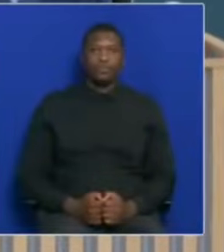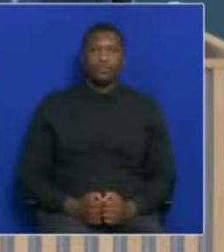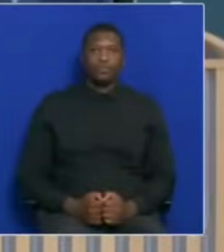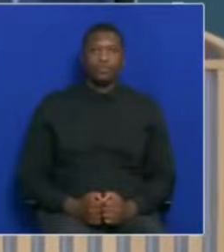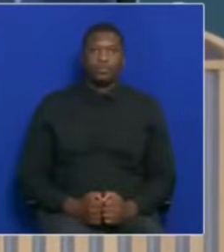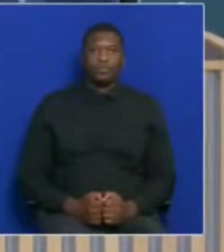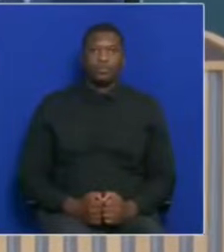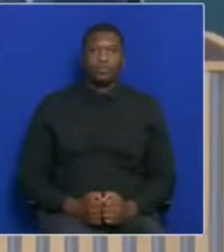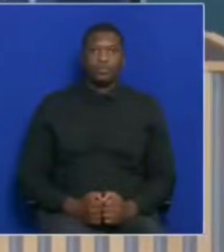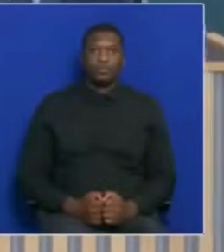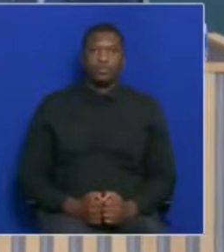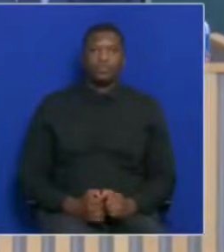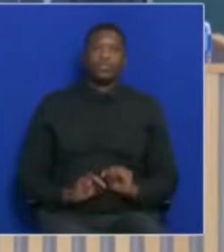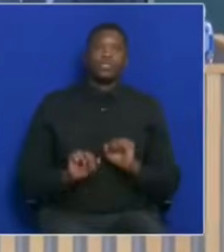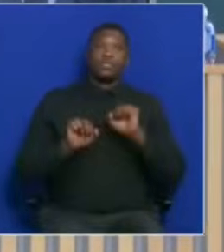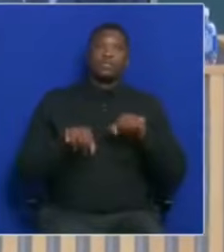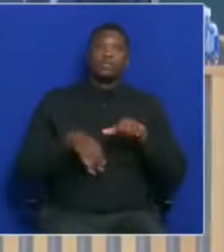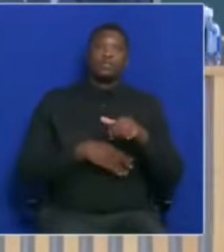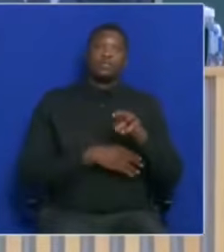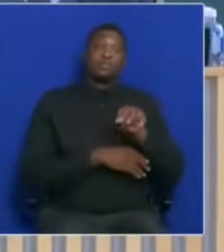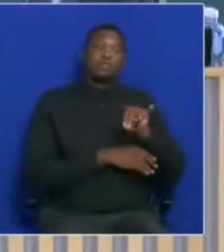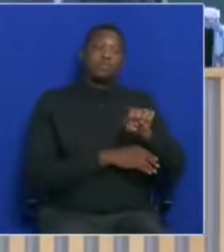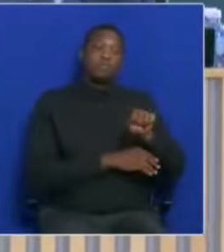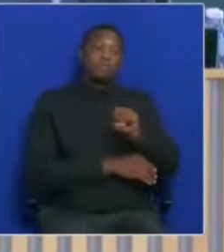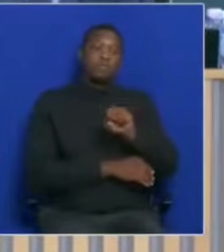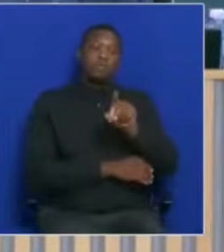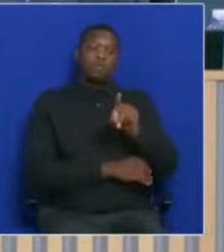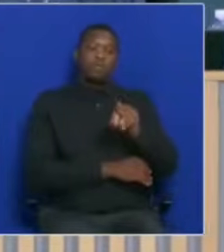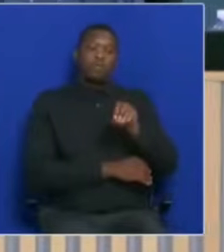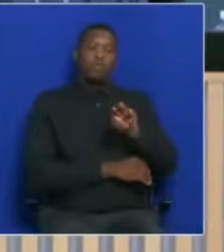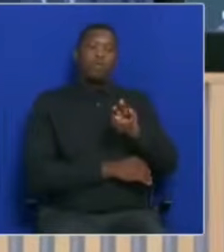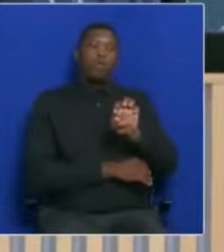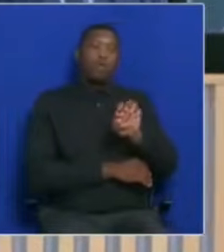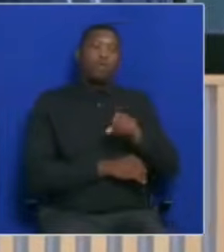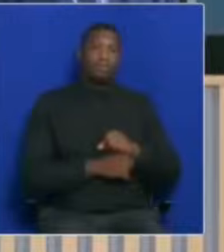Yes, Ms. Bowe. Thank you, Chair.